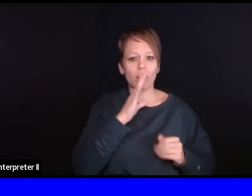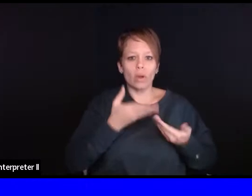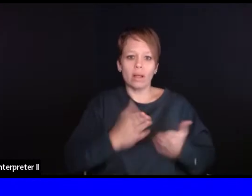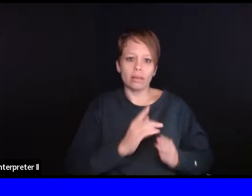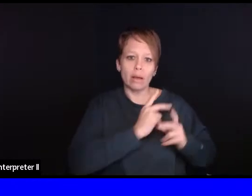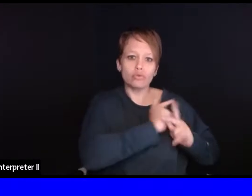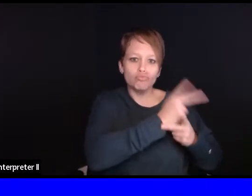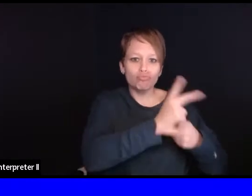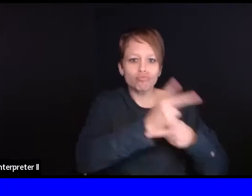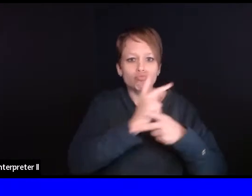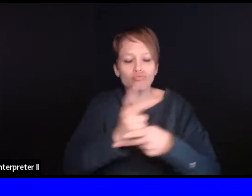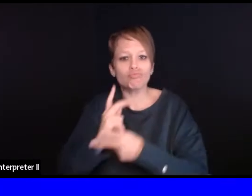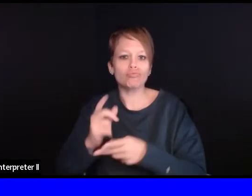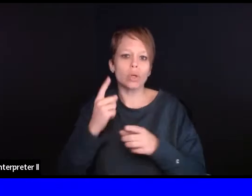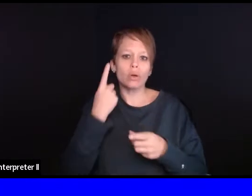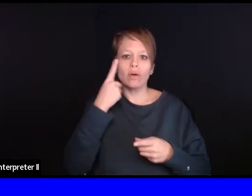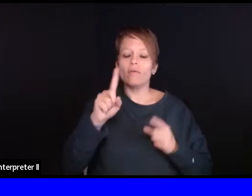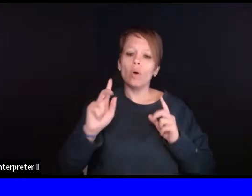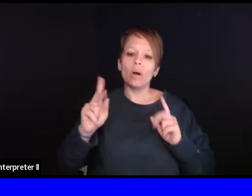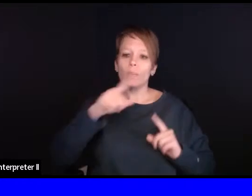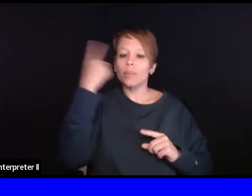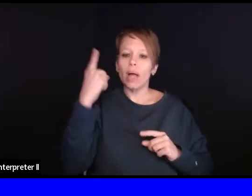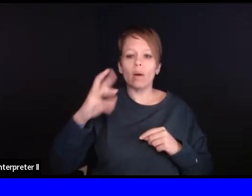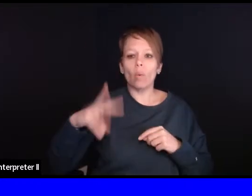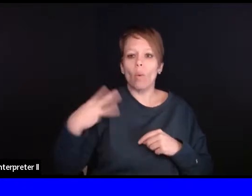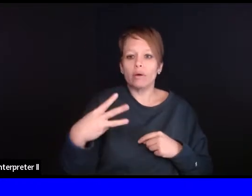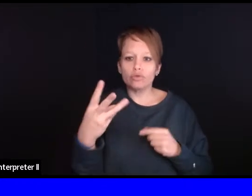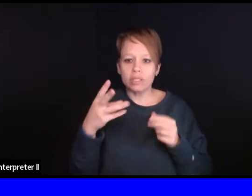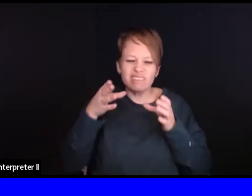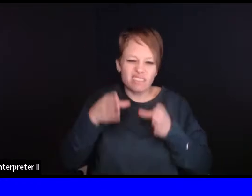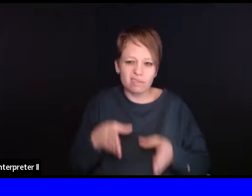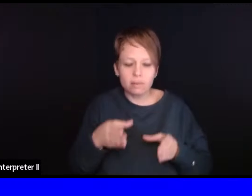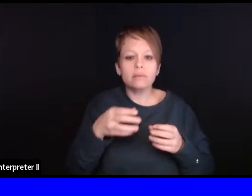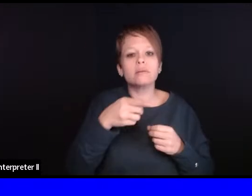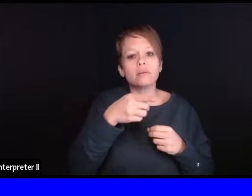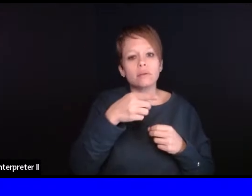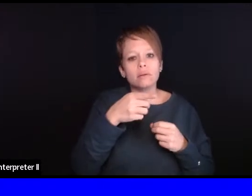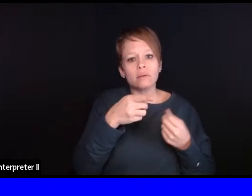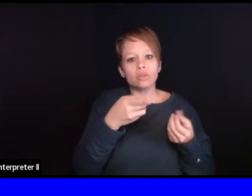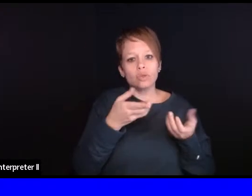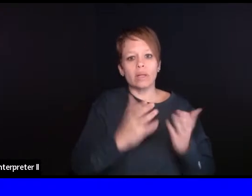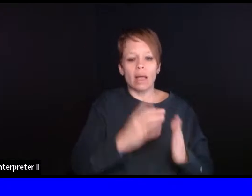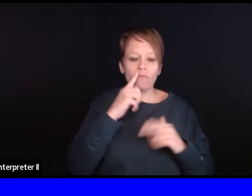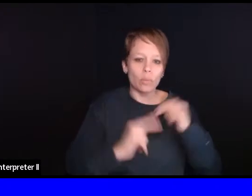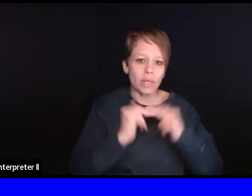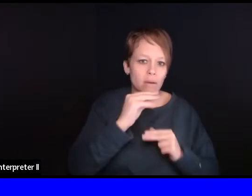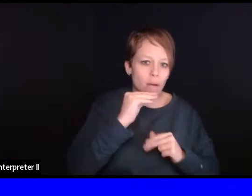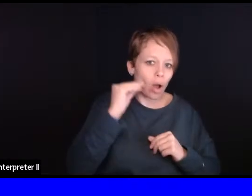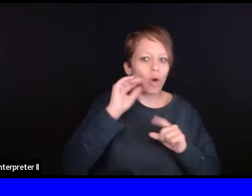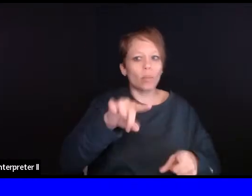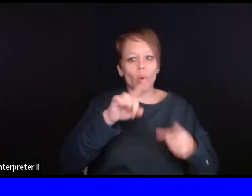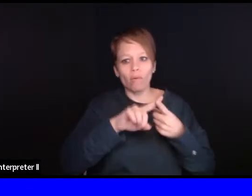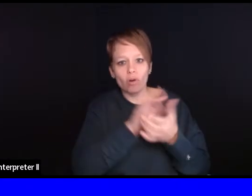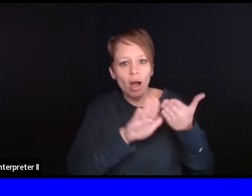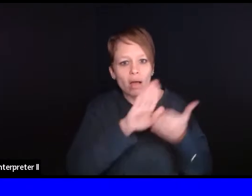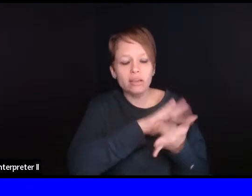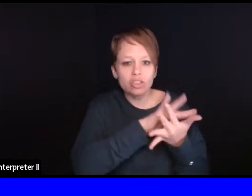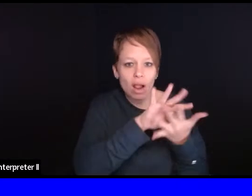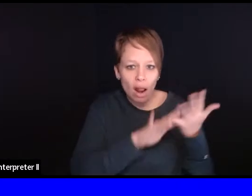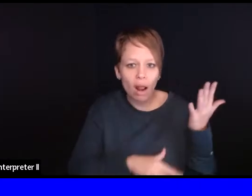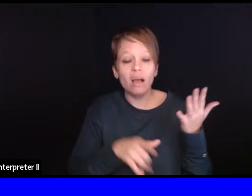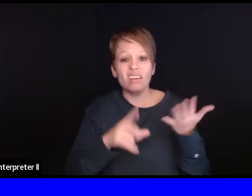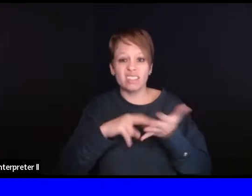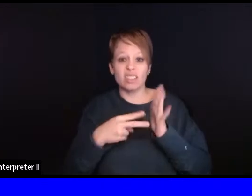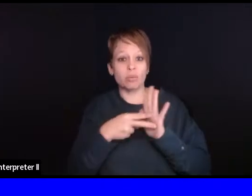homes, businesses, or for higher education. That, in turn, led to more deposits by bank customers, growing the bank into a $7